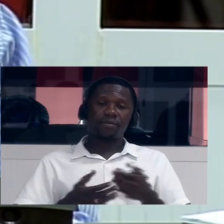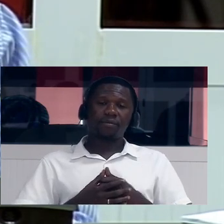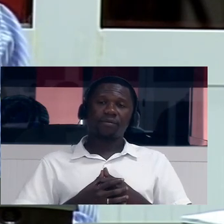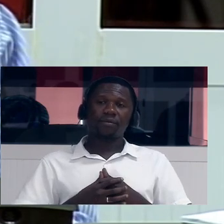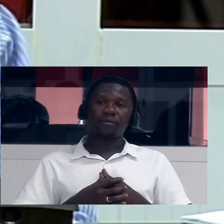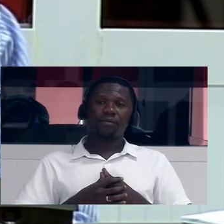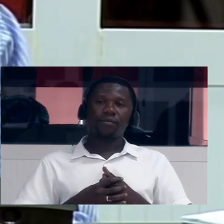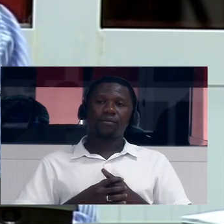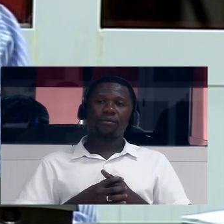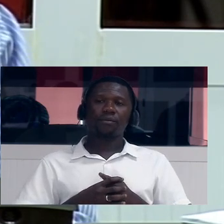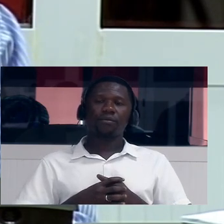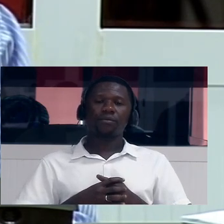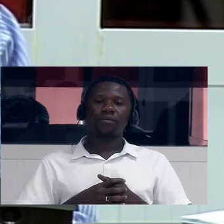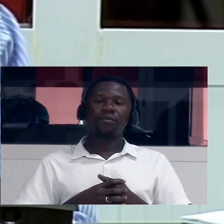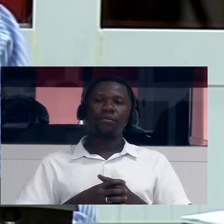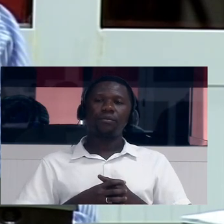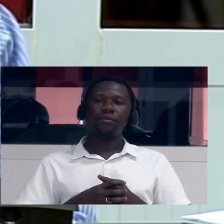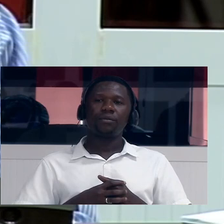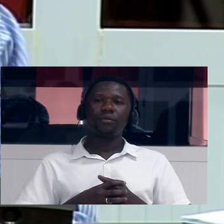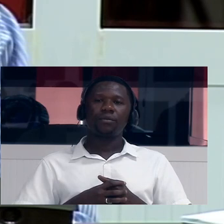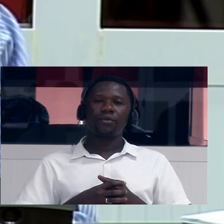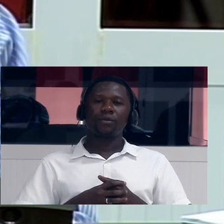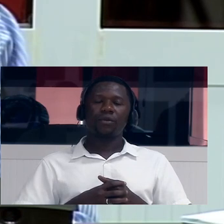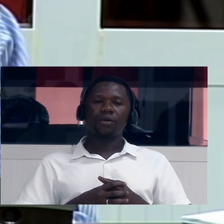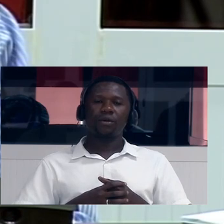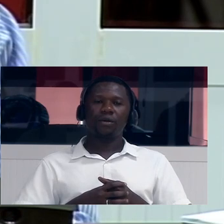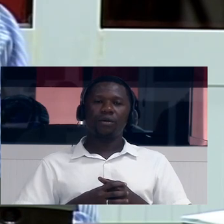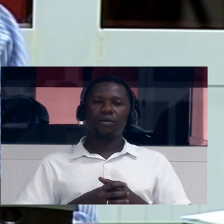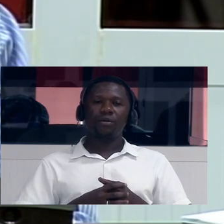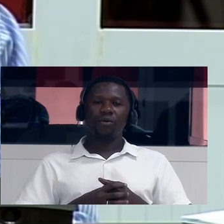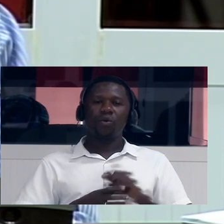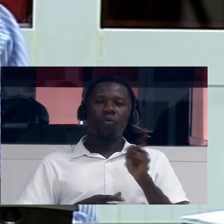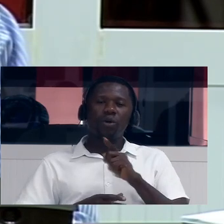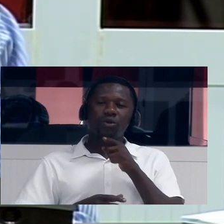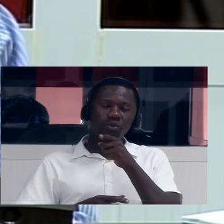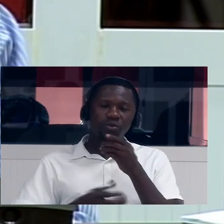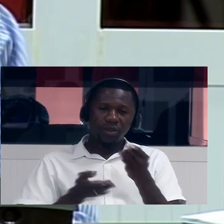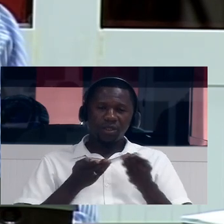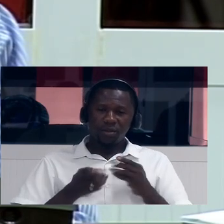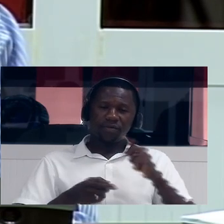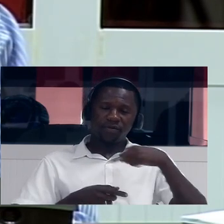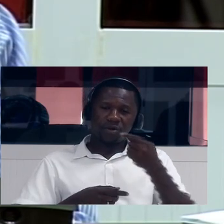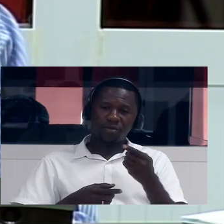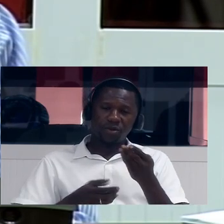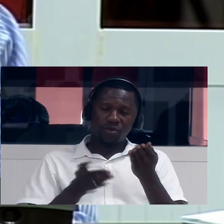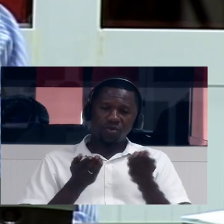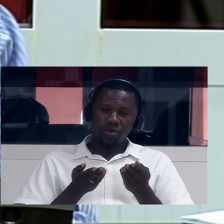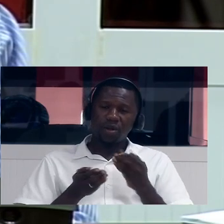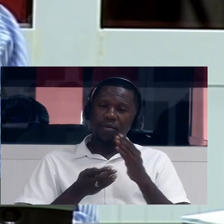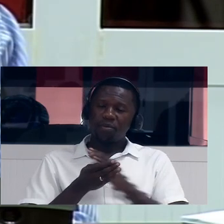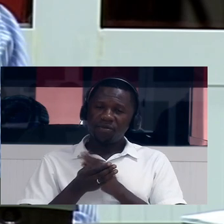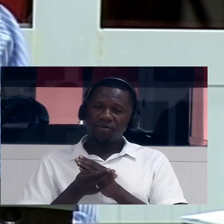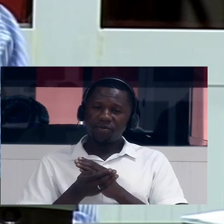But the demands you were receiving from the students, was it before actual